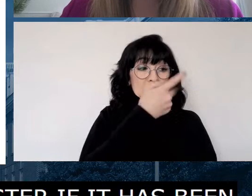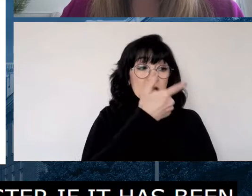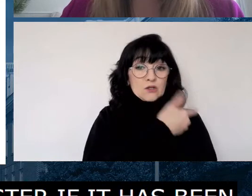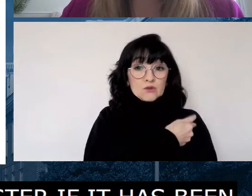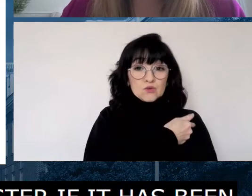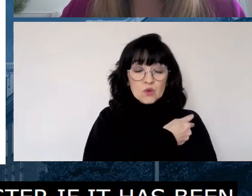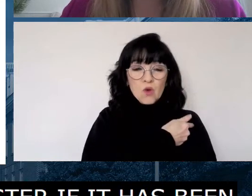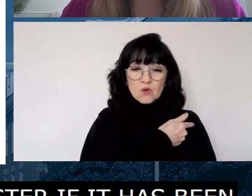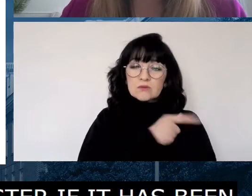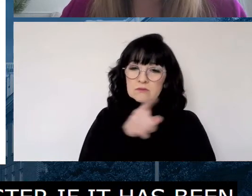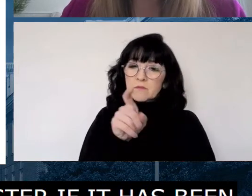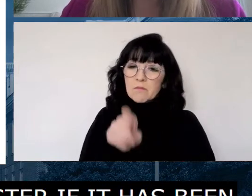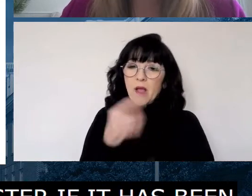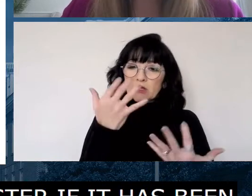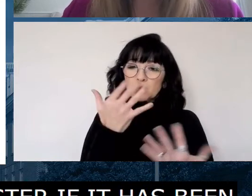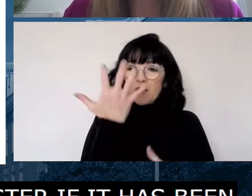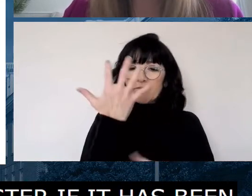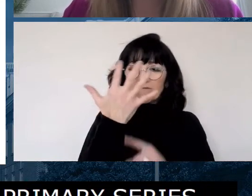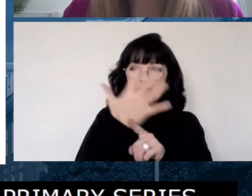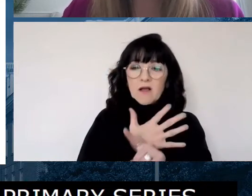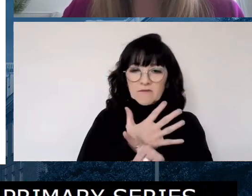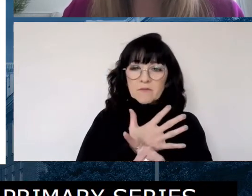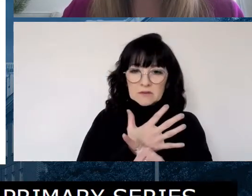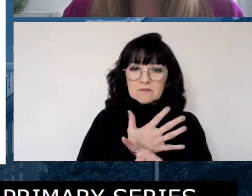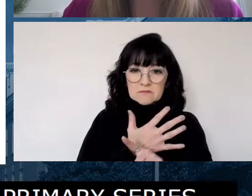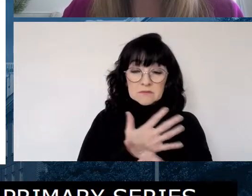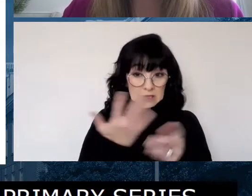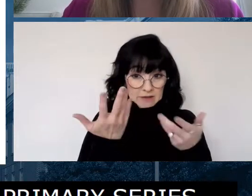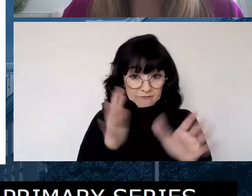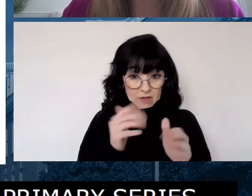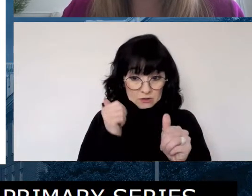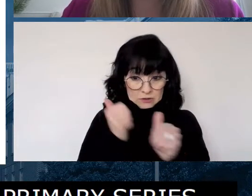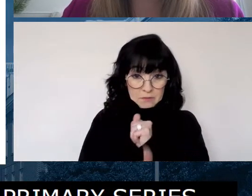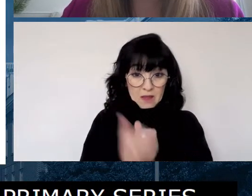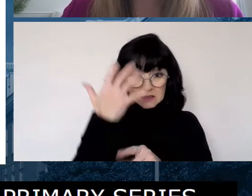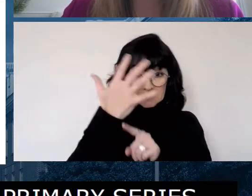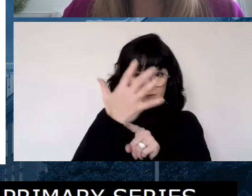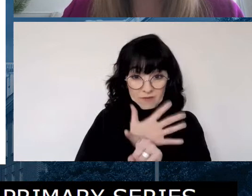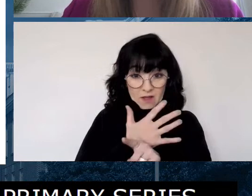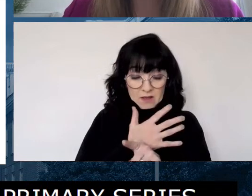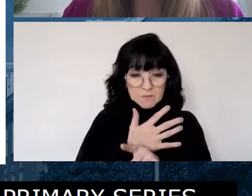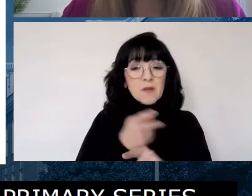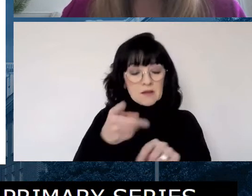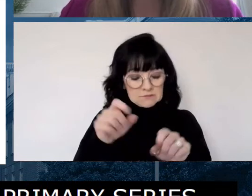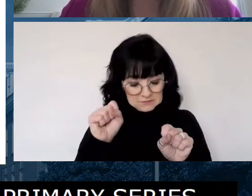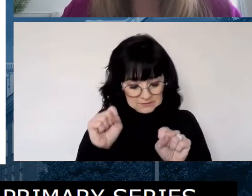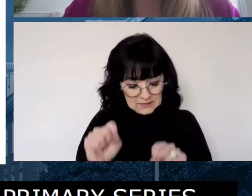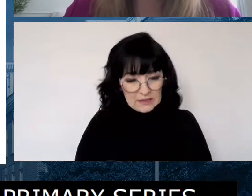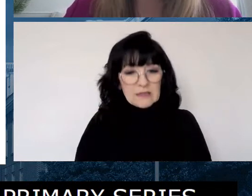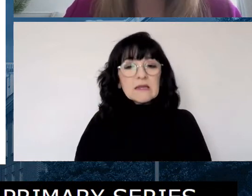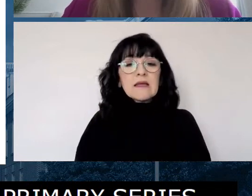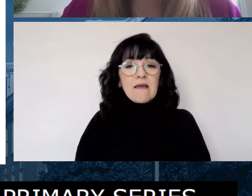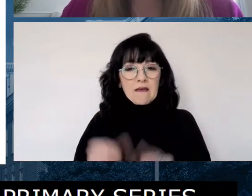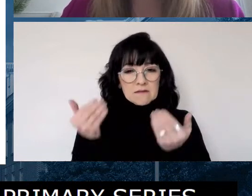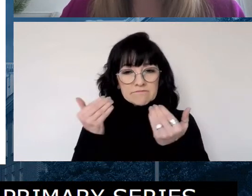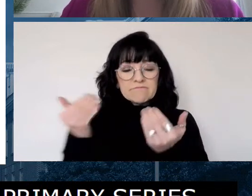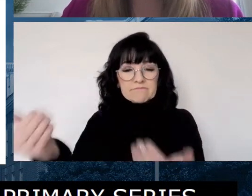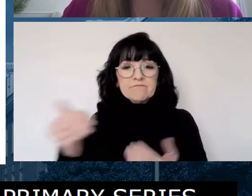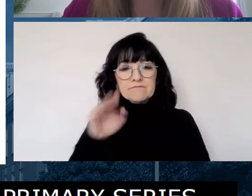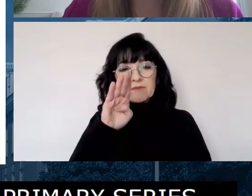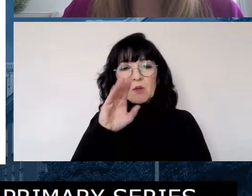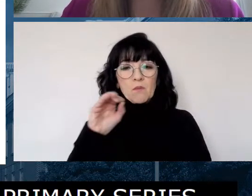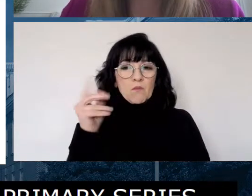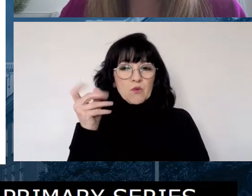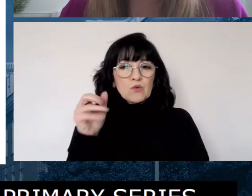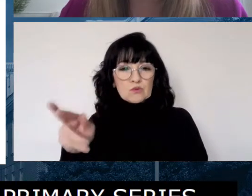Pfizer as your primary series, and it's been 5 months since you got your second dose, you should get your